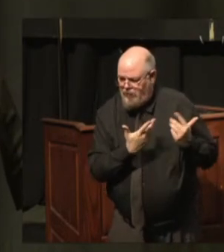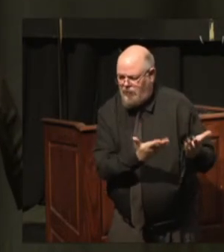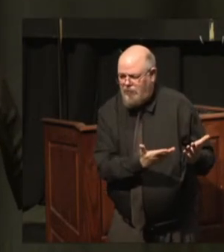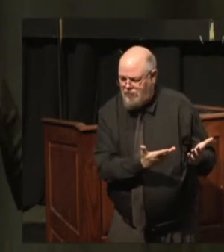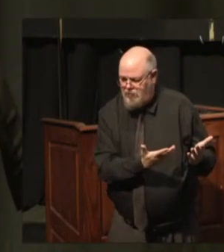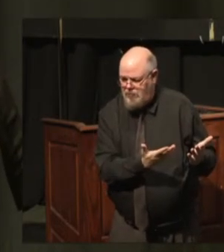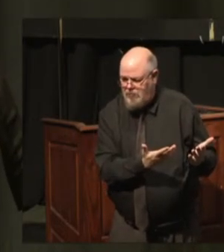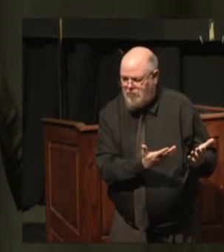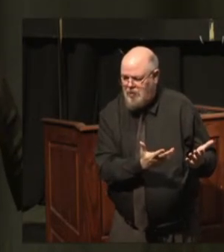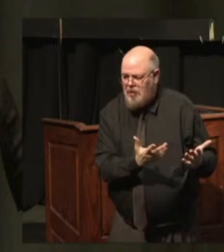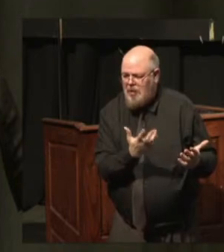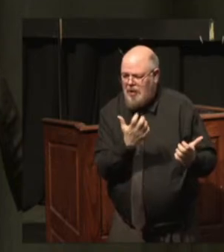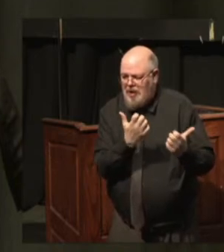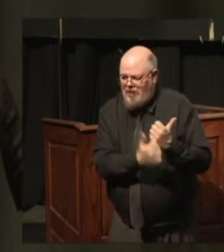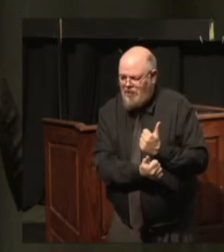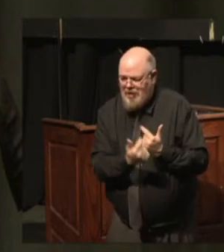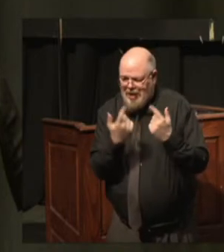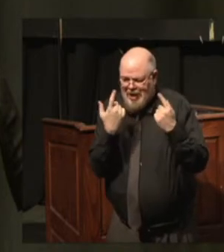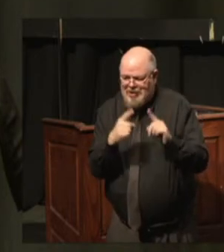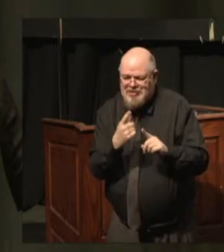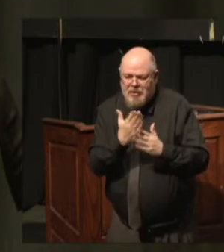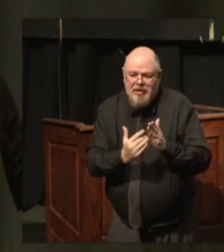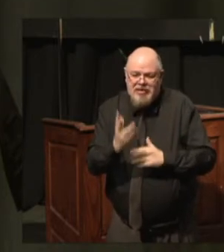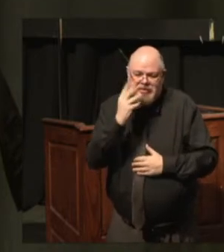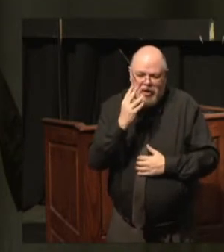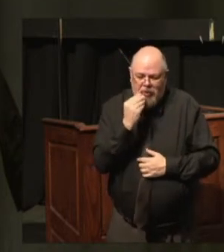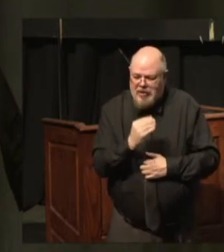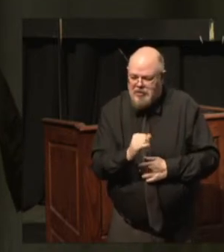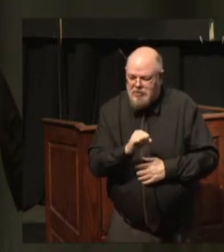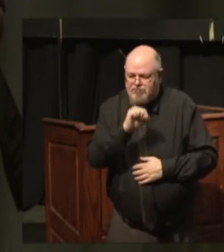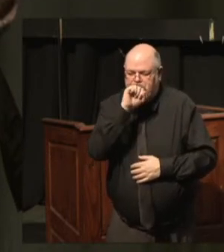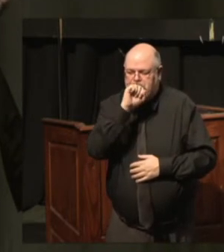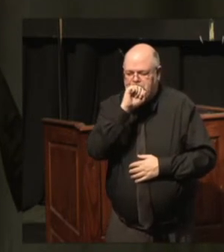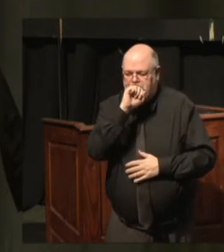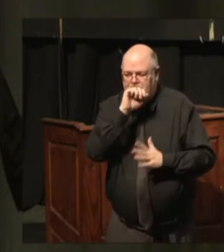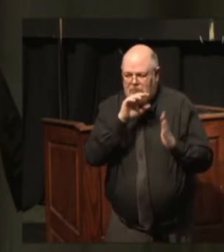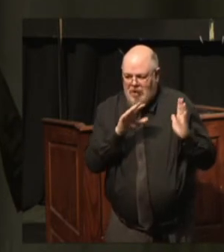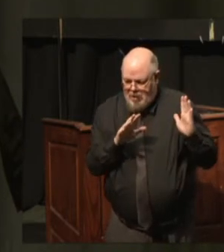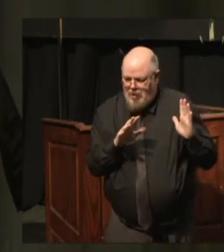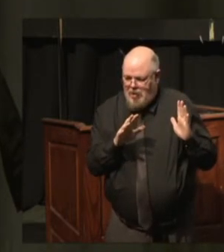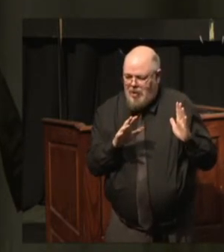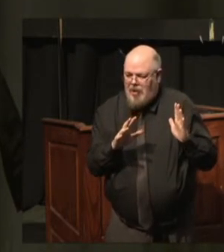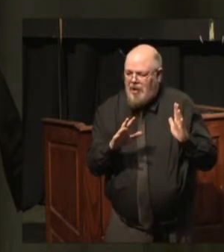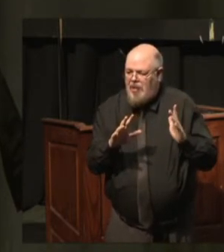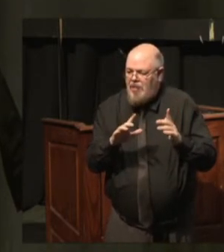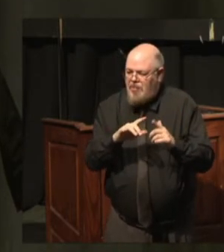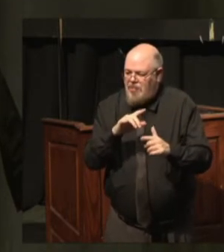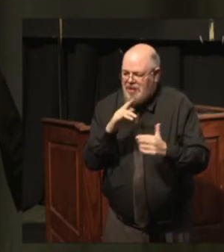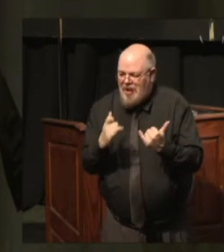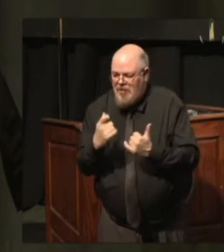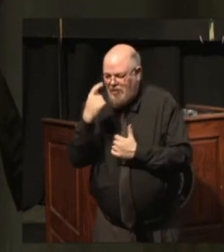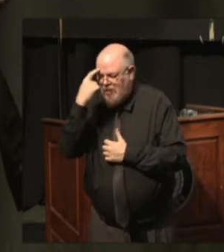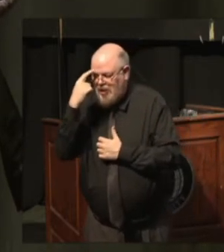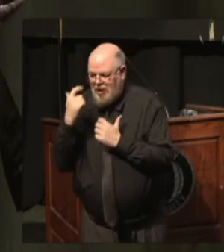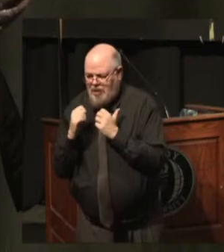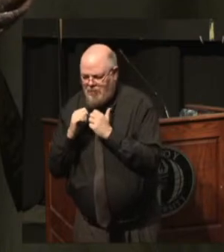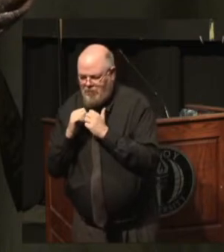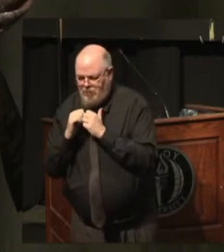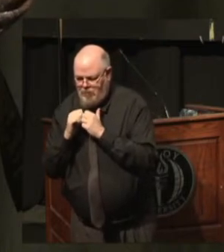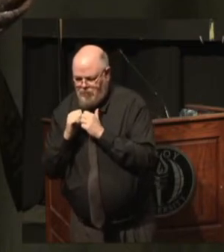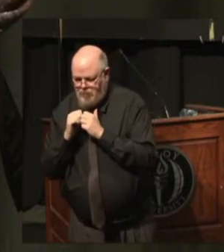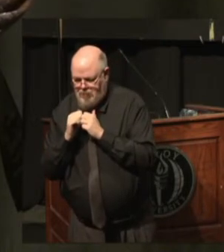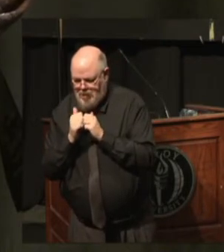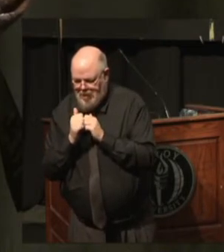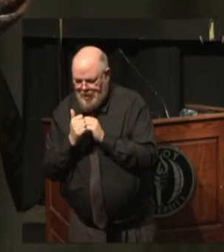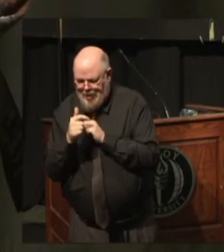room, right? And you might be thinking to yourself, you know, I don't know if I'm getting through to my students. It's different